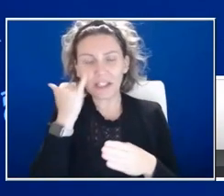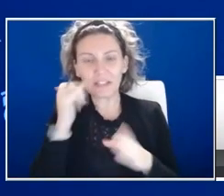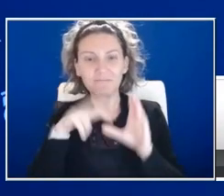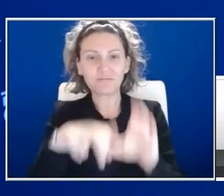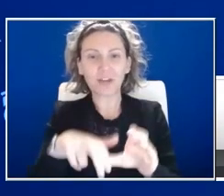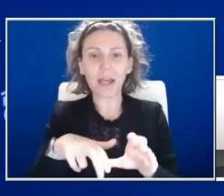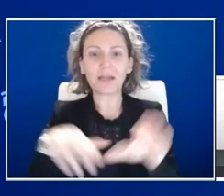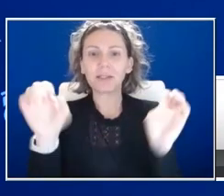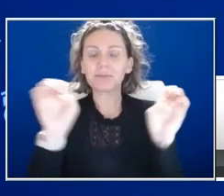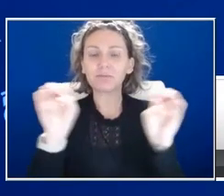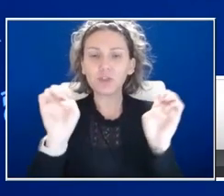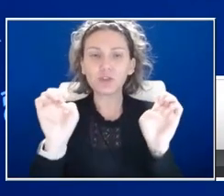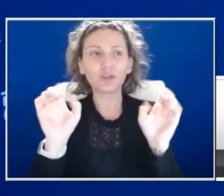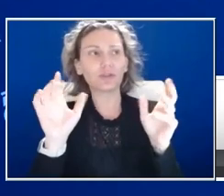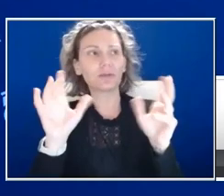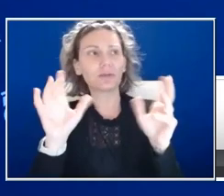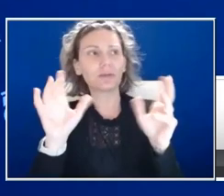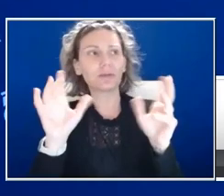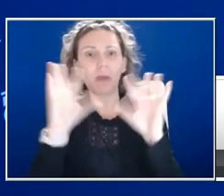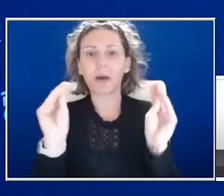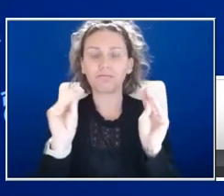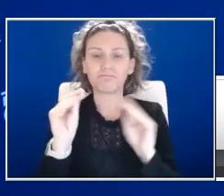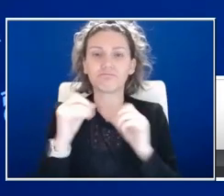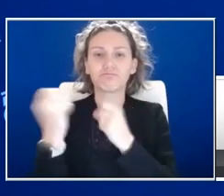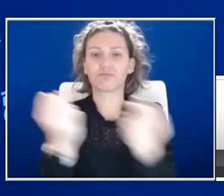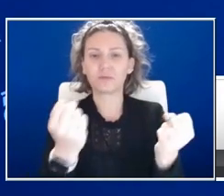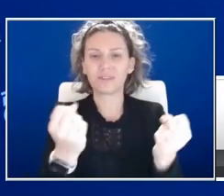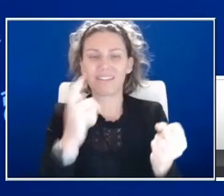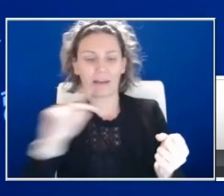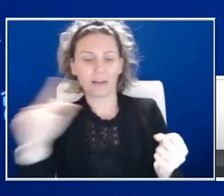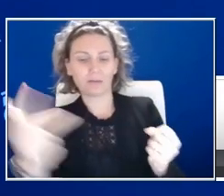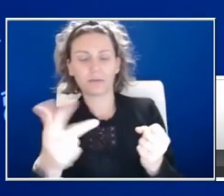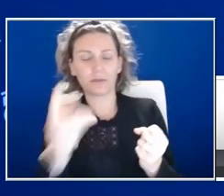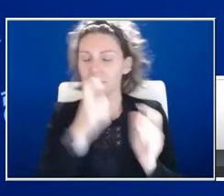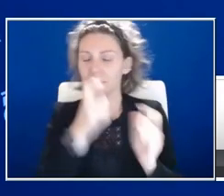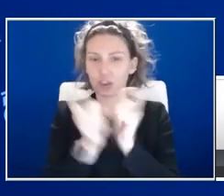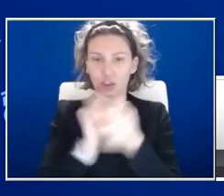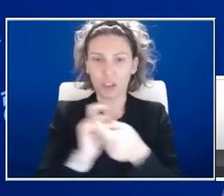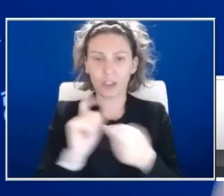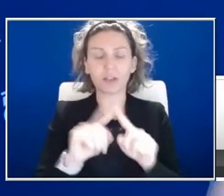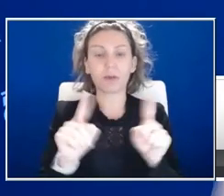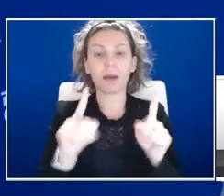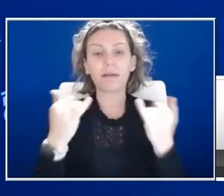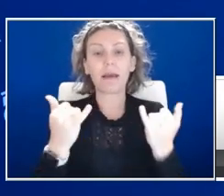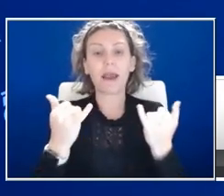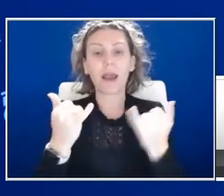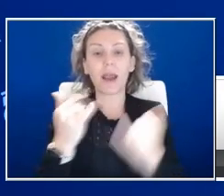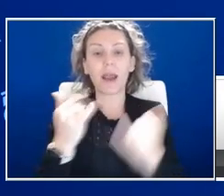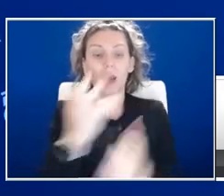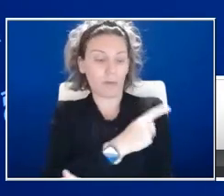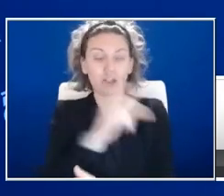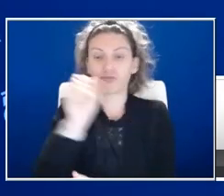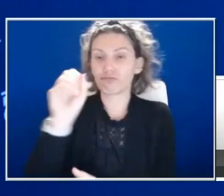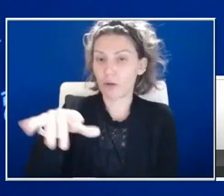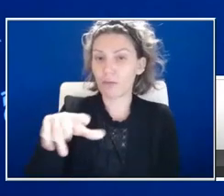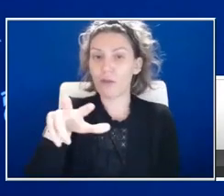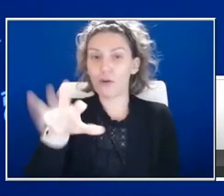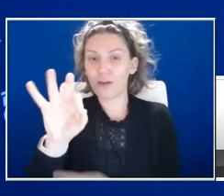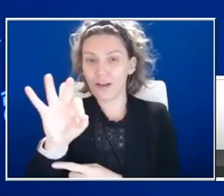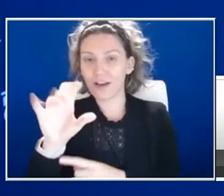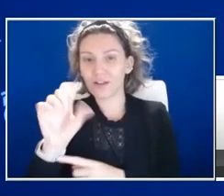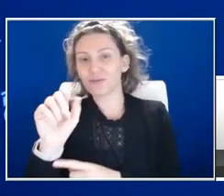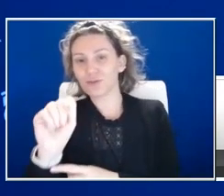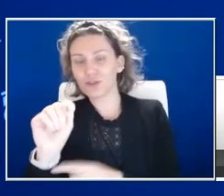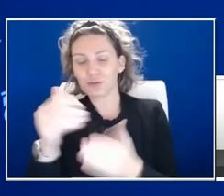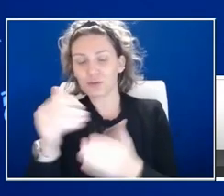previous EMS entrance, which hasn't changed, but now patients will be dropped off on 39th Street. There's a new carve out for cars to